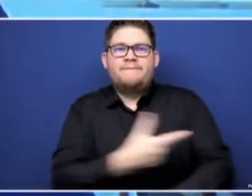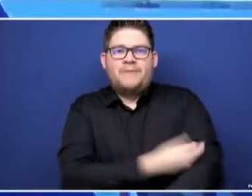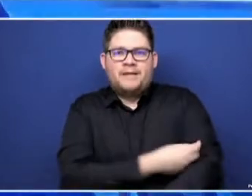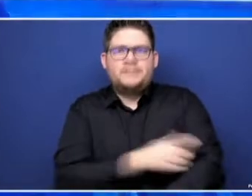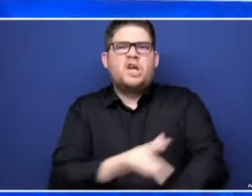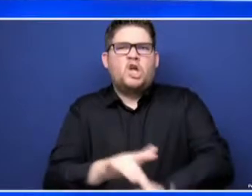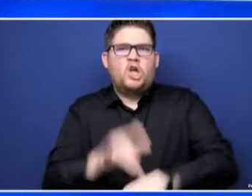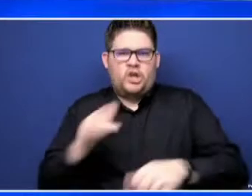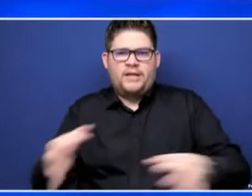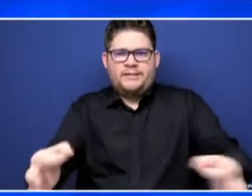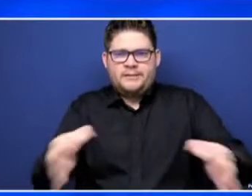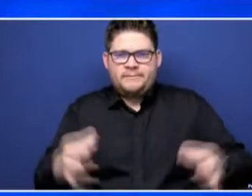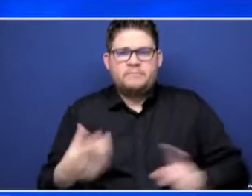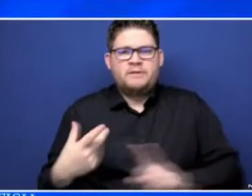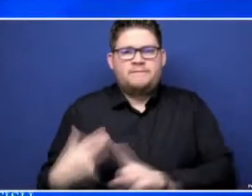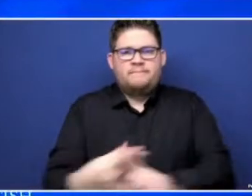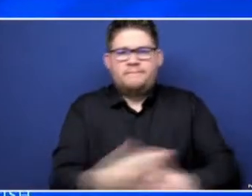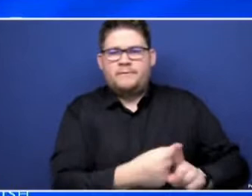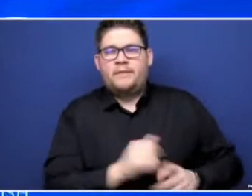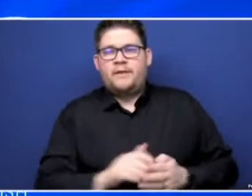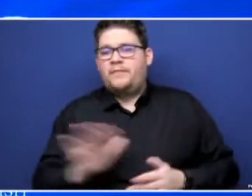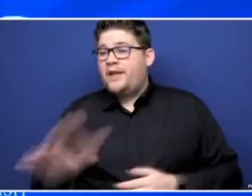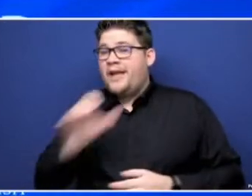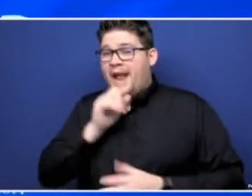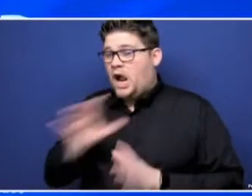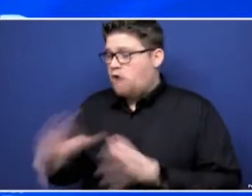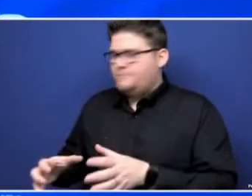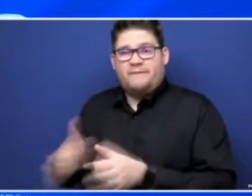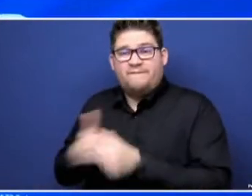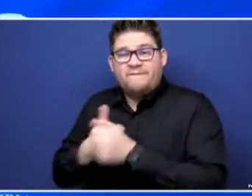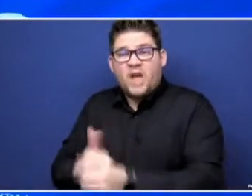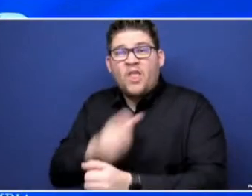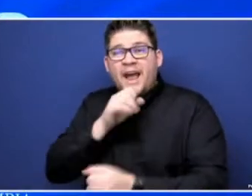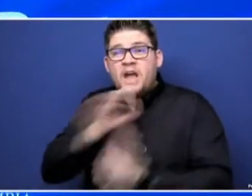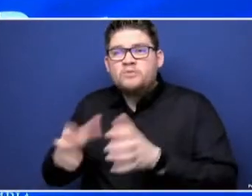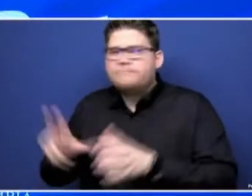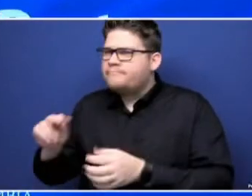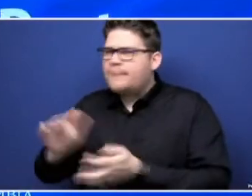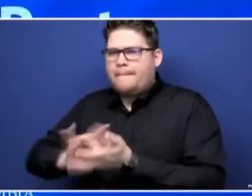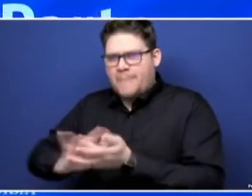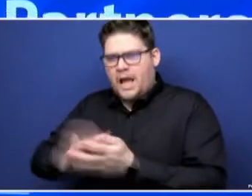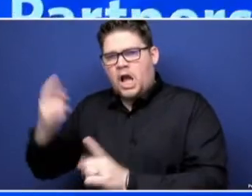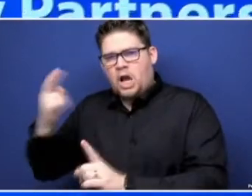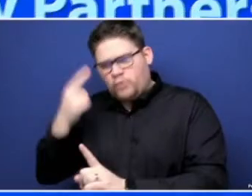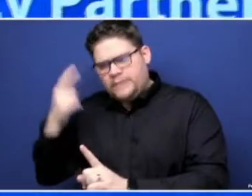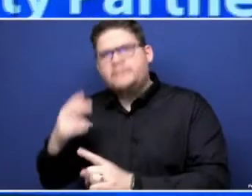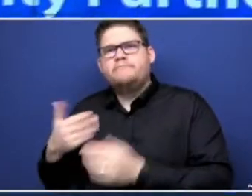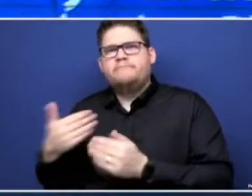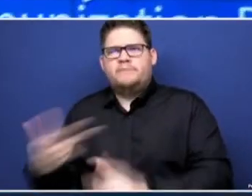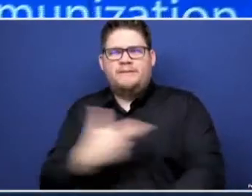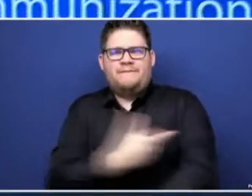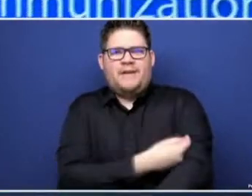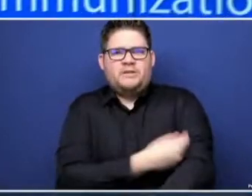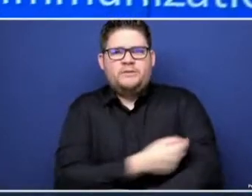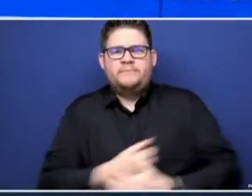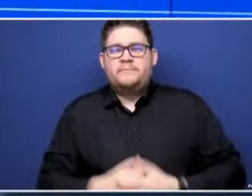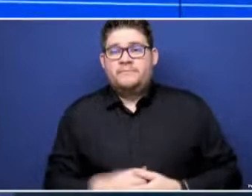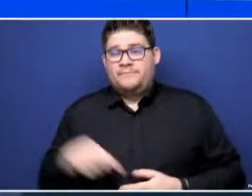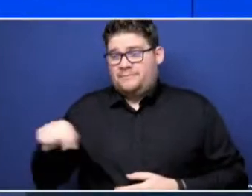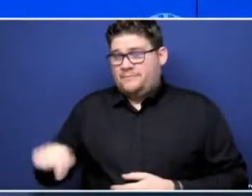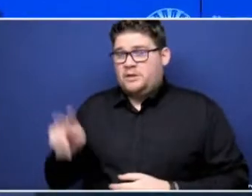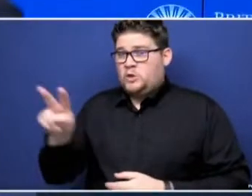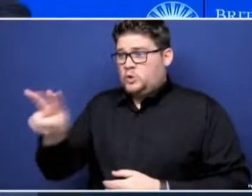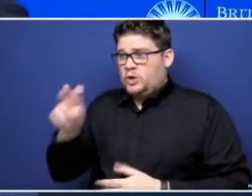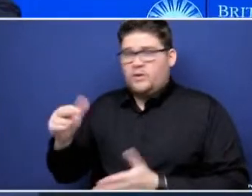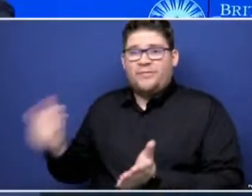Binder, do you have a follow-up? I do. And Premier, Saskatchewan is so far the only province to